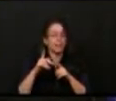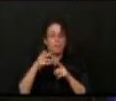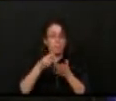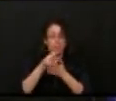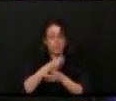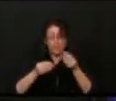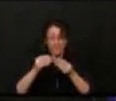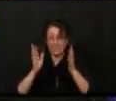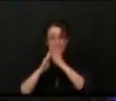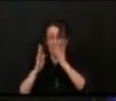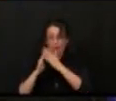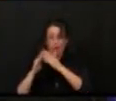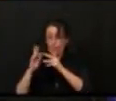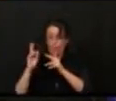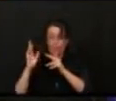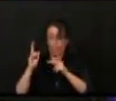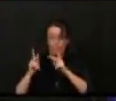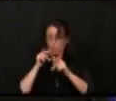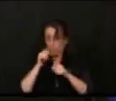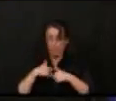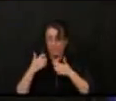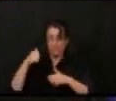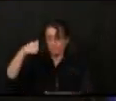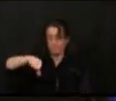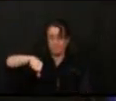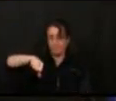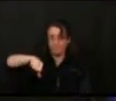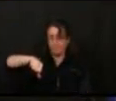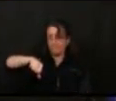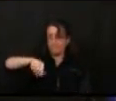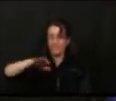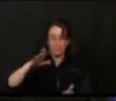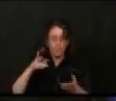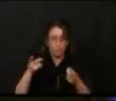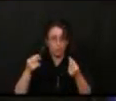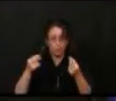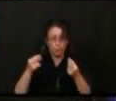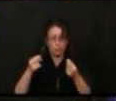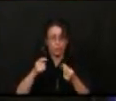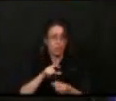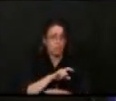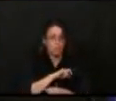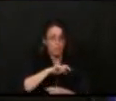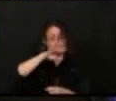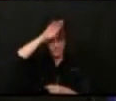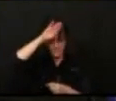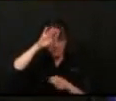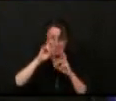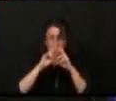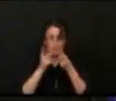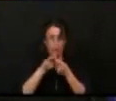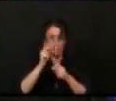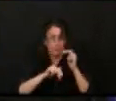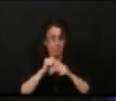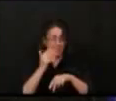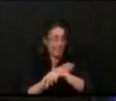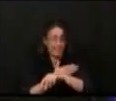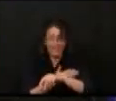and we ultimately decided really not to do that, just to put the police fire project off so that we wouldn't raise taxes more.